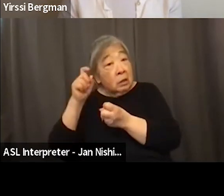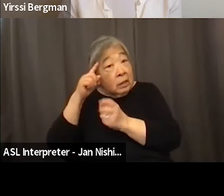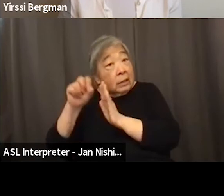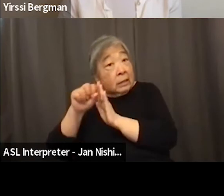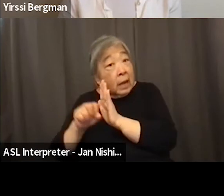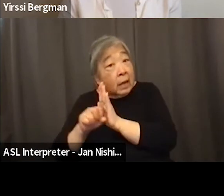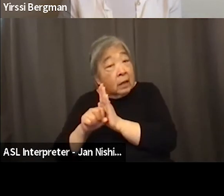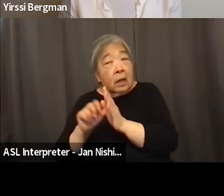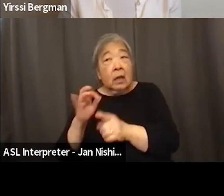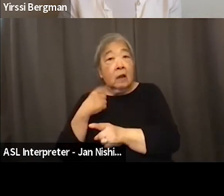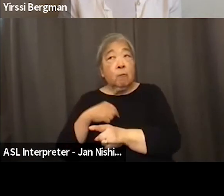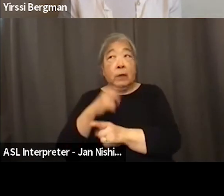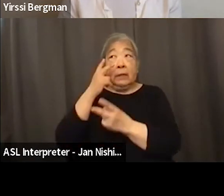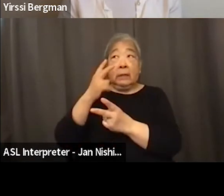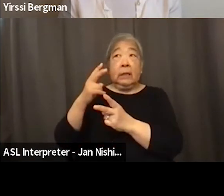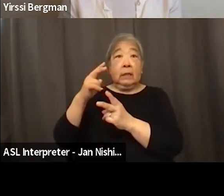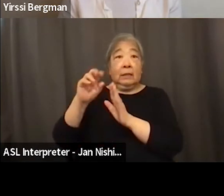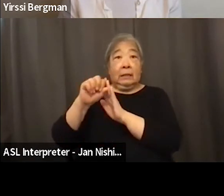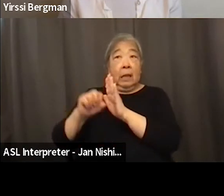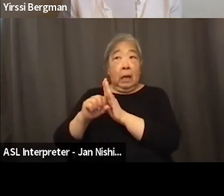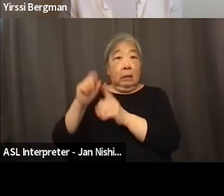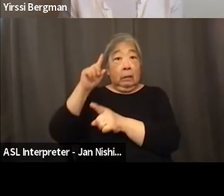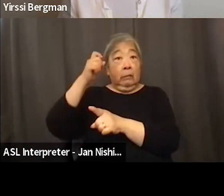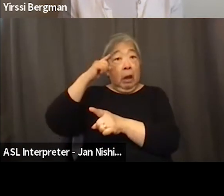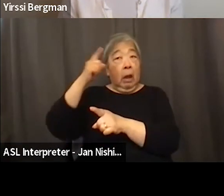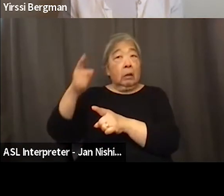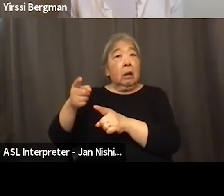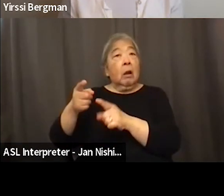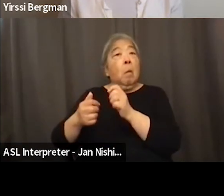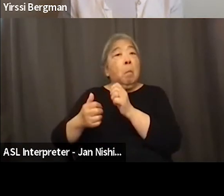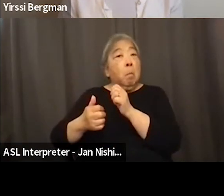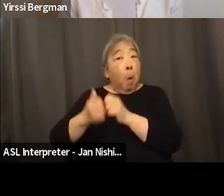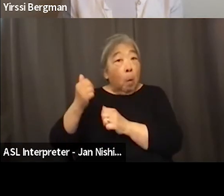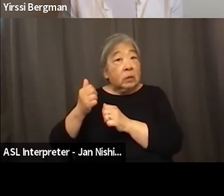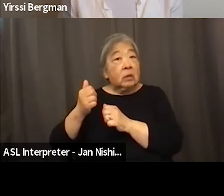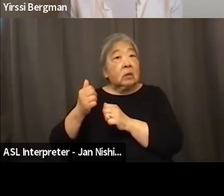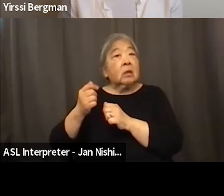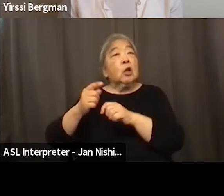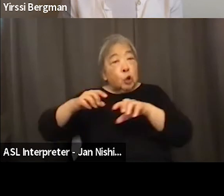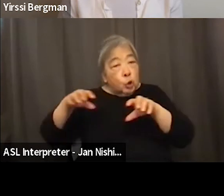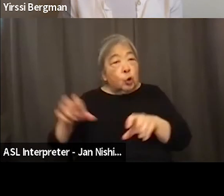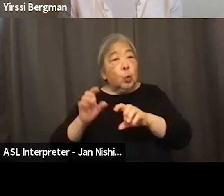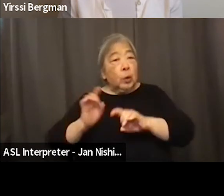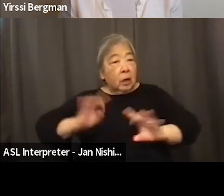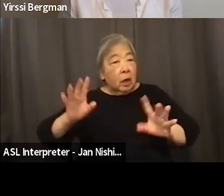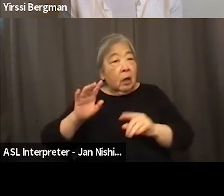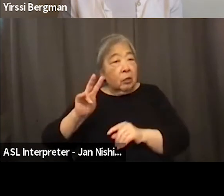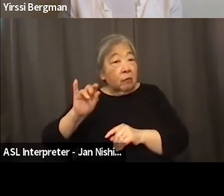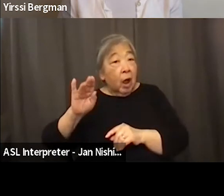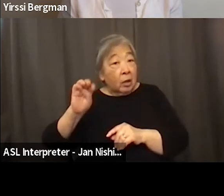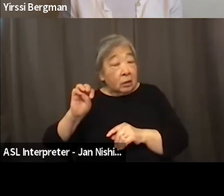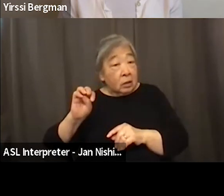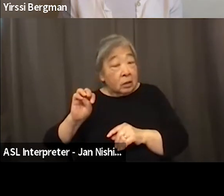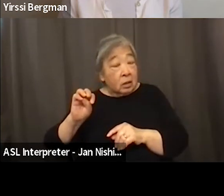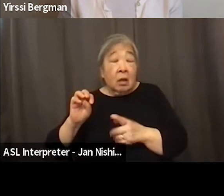state as a primary perpetrator and co-conspirator of violence, if not the main arbiter of violence,